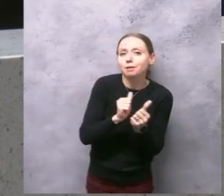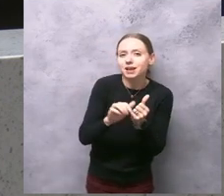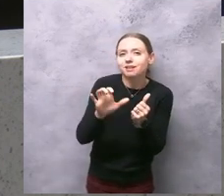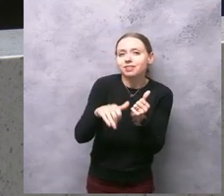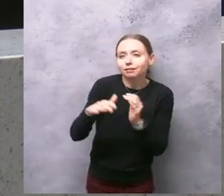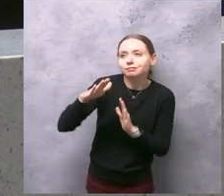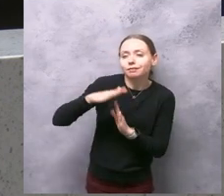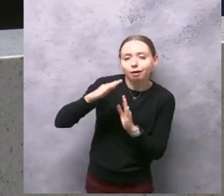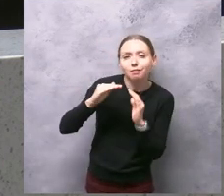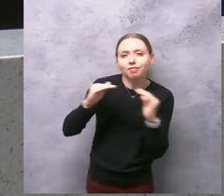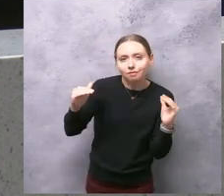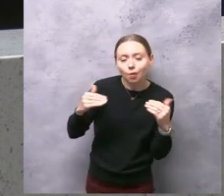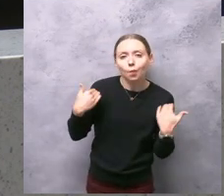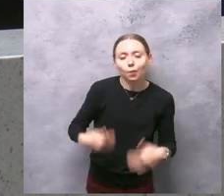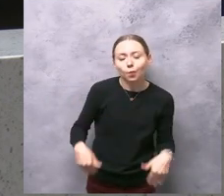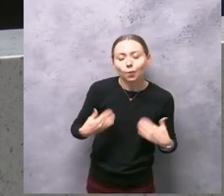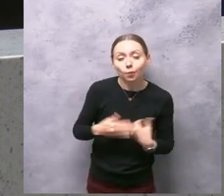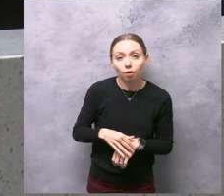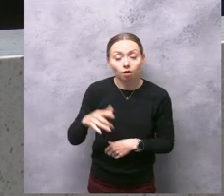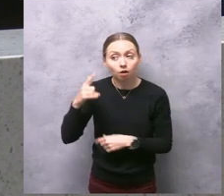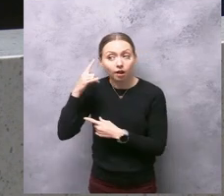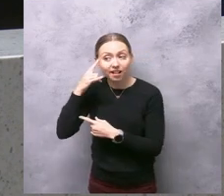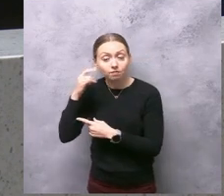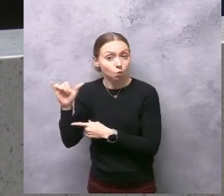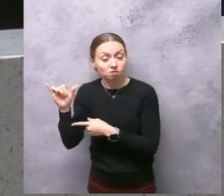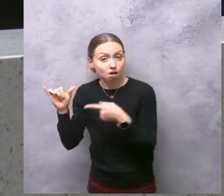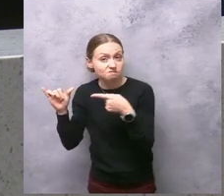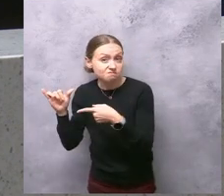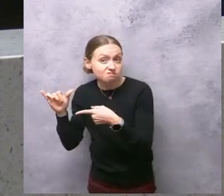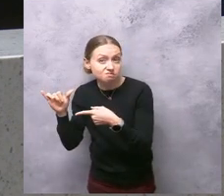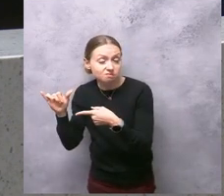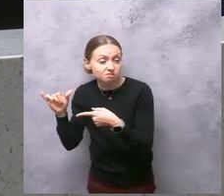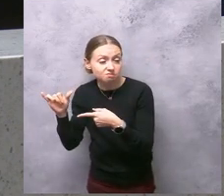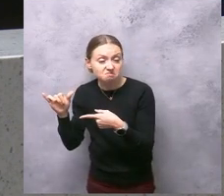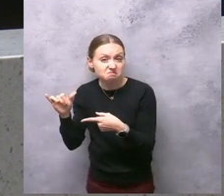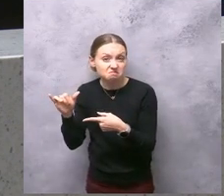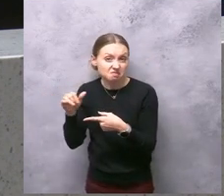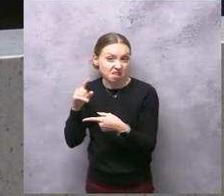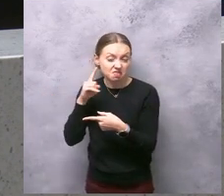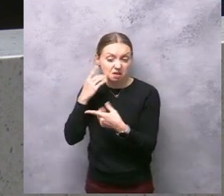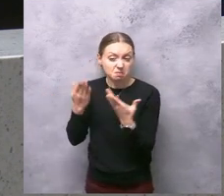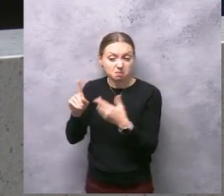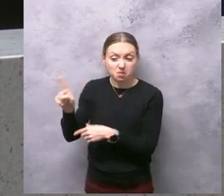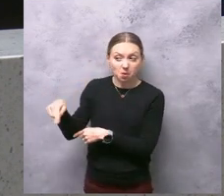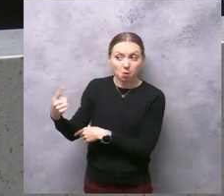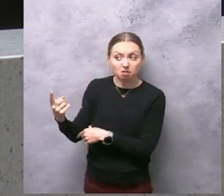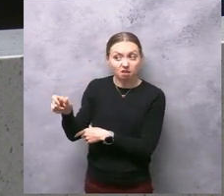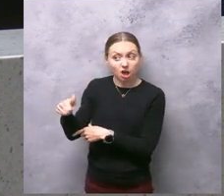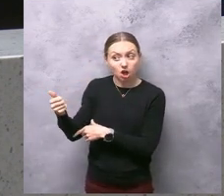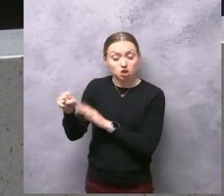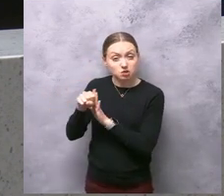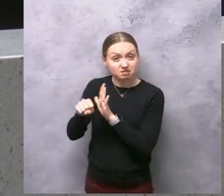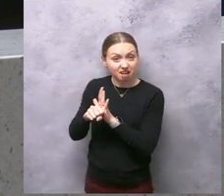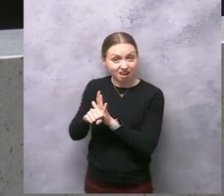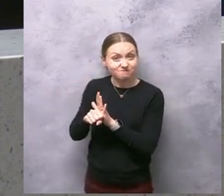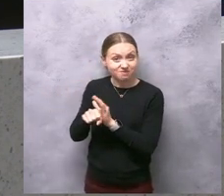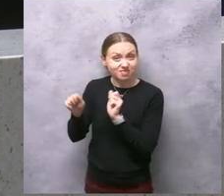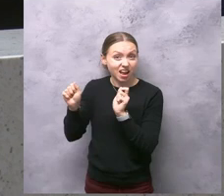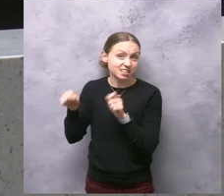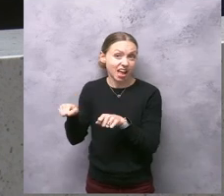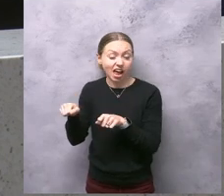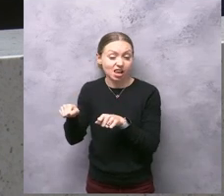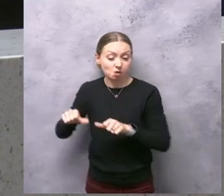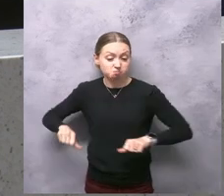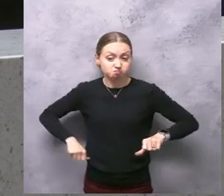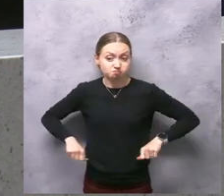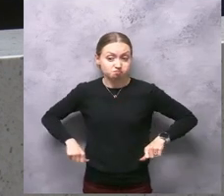Aside from California, there isn't another state, I think, that can say that about any district in the state. I may be wrong about that,